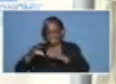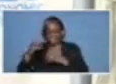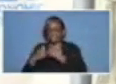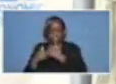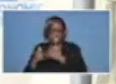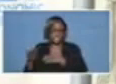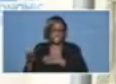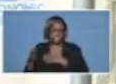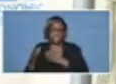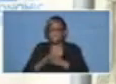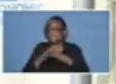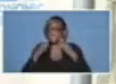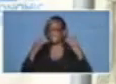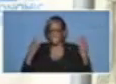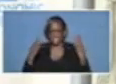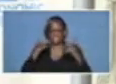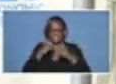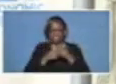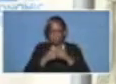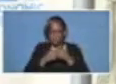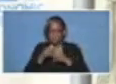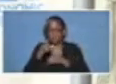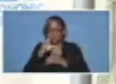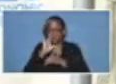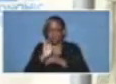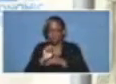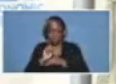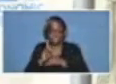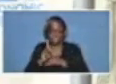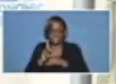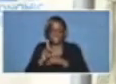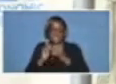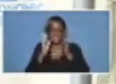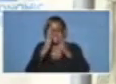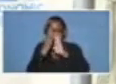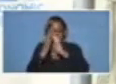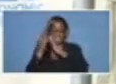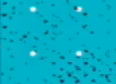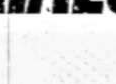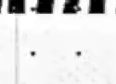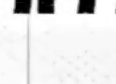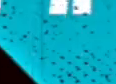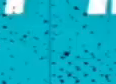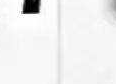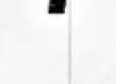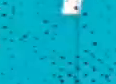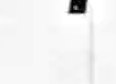crisis that and the biggest risk that's facing the whole region.